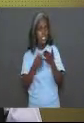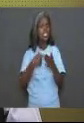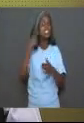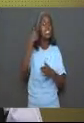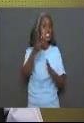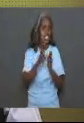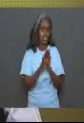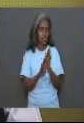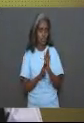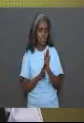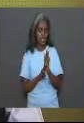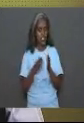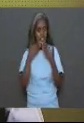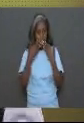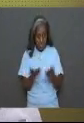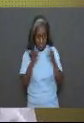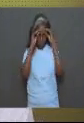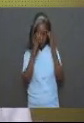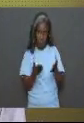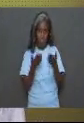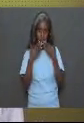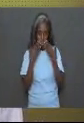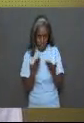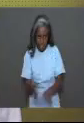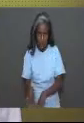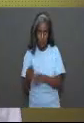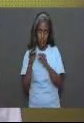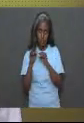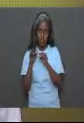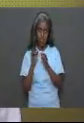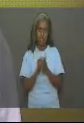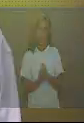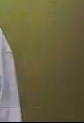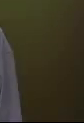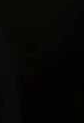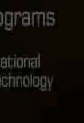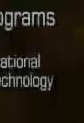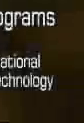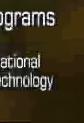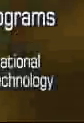in the next unit. Thank you, teacher. Thank you, students.